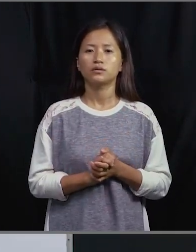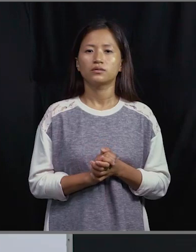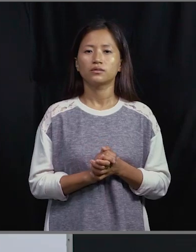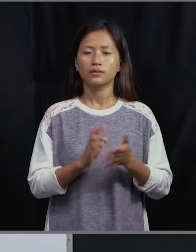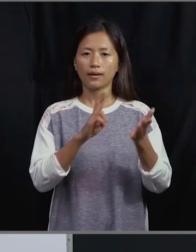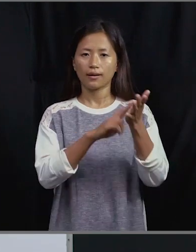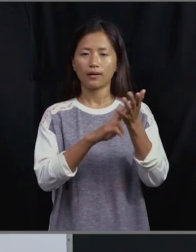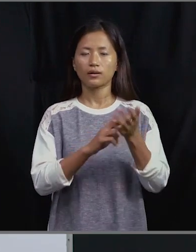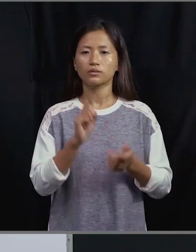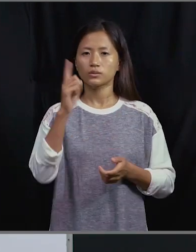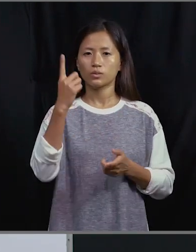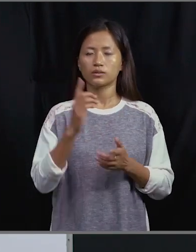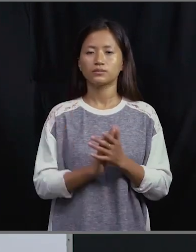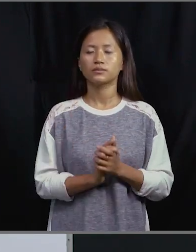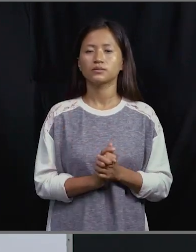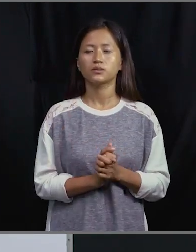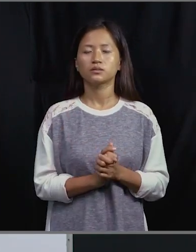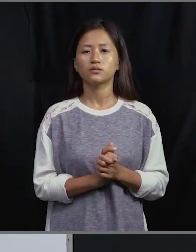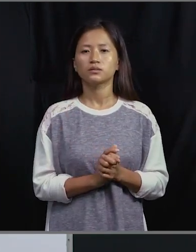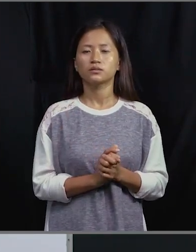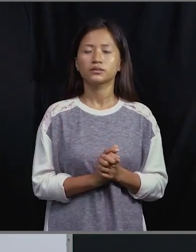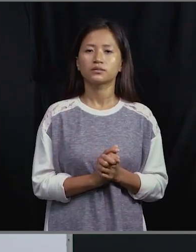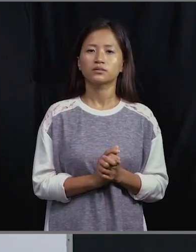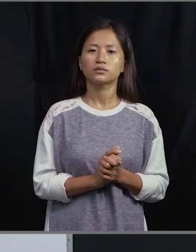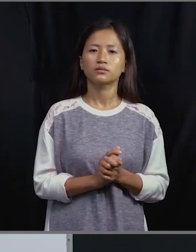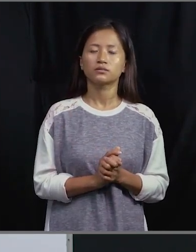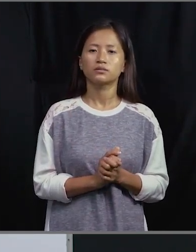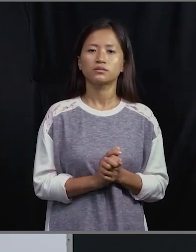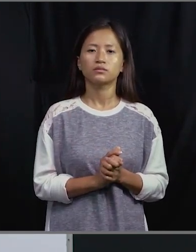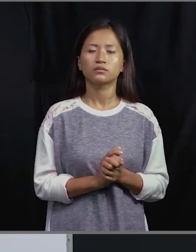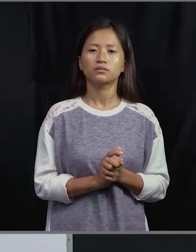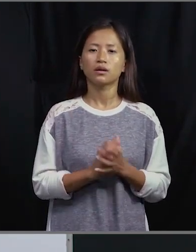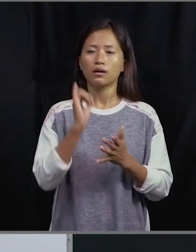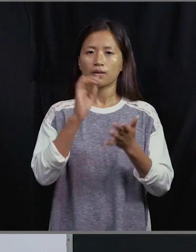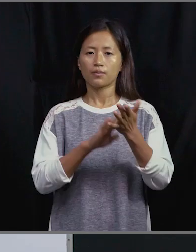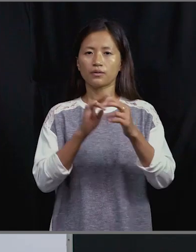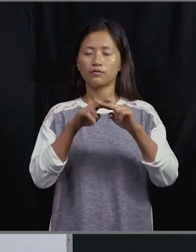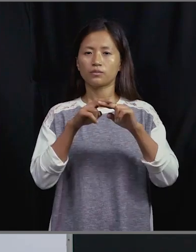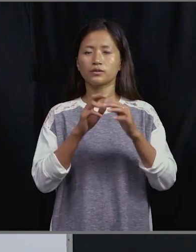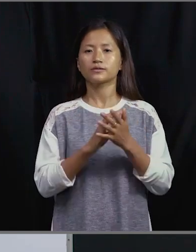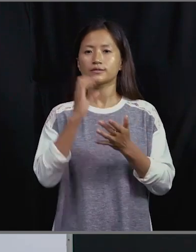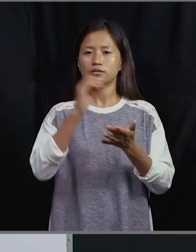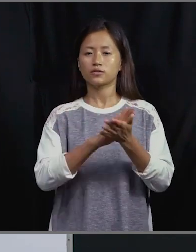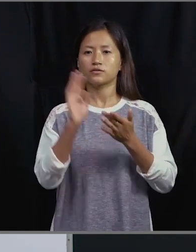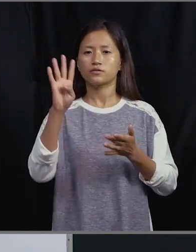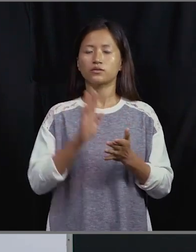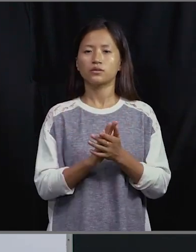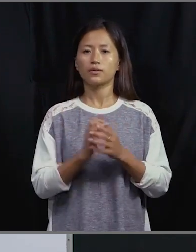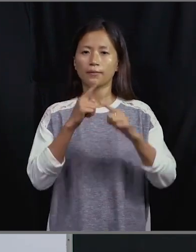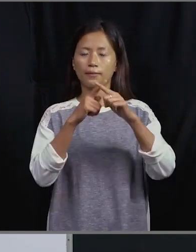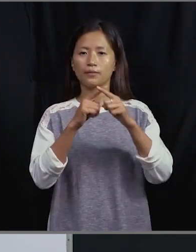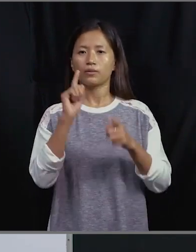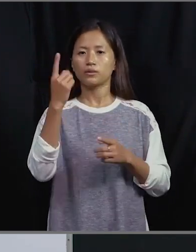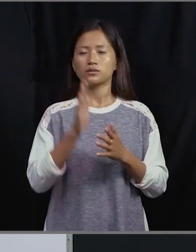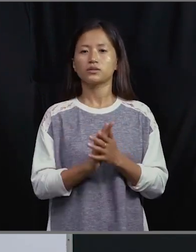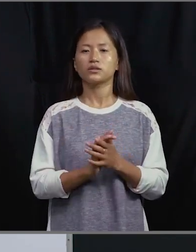N is 1 in this case. The empirical formula is CH4. CH4 multiplied by 1 will